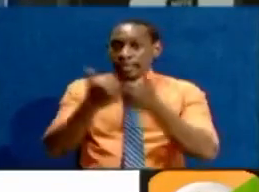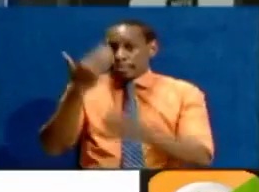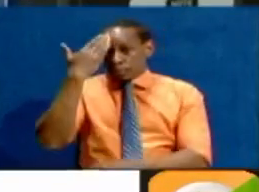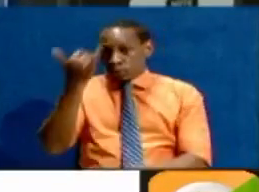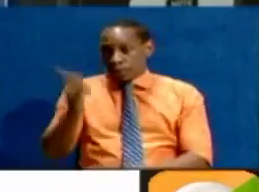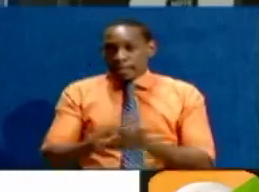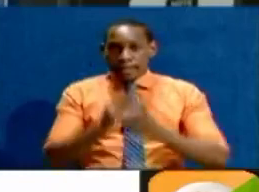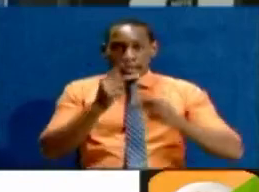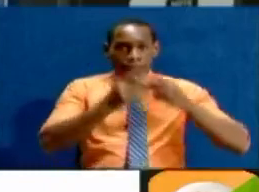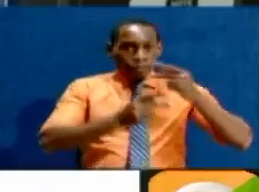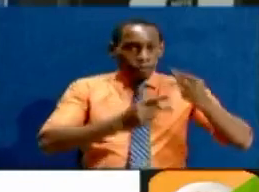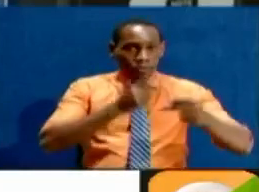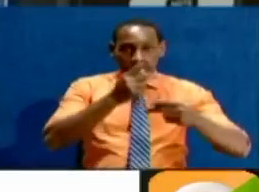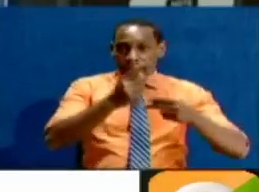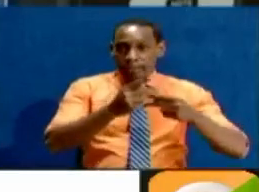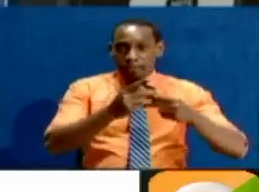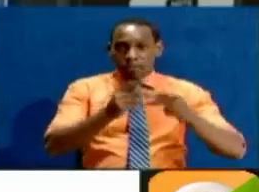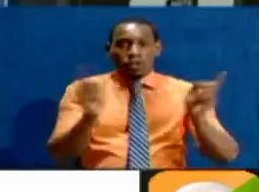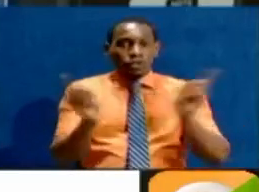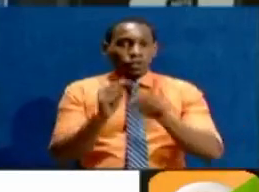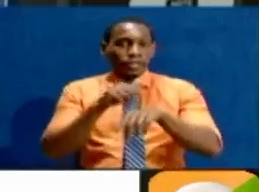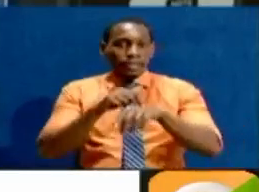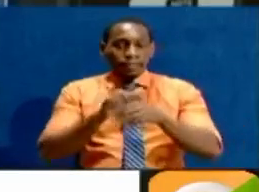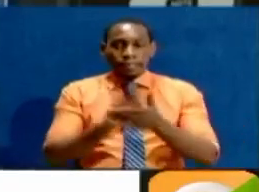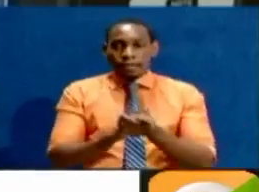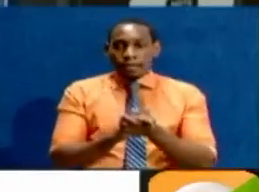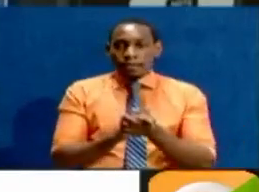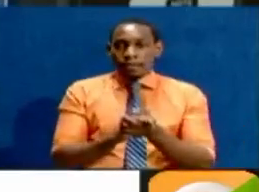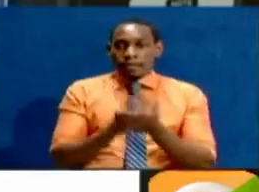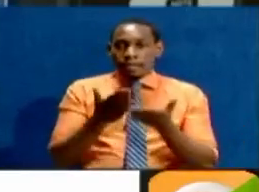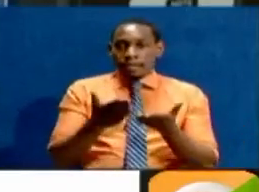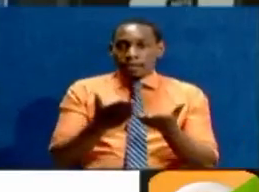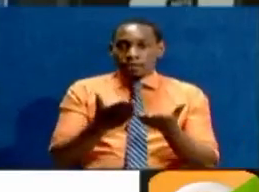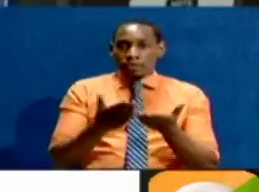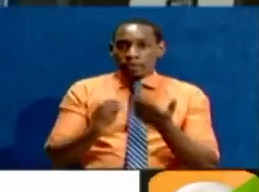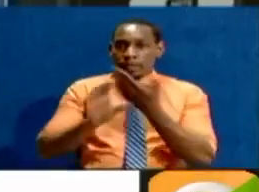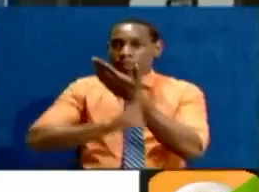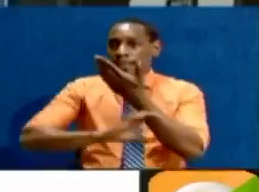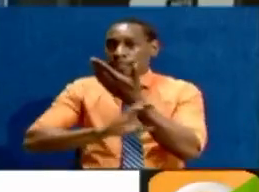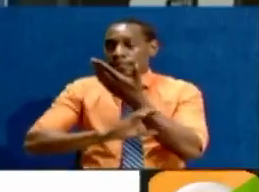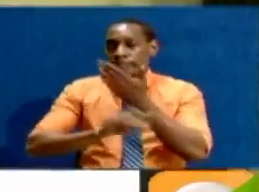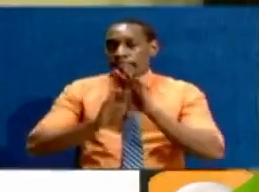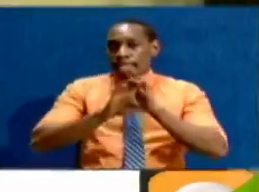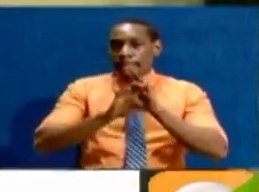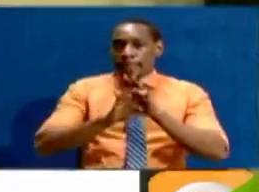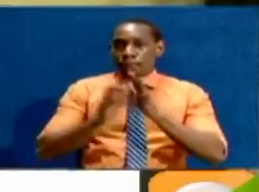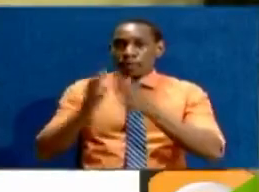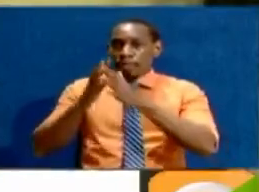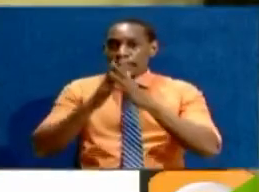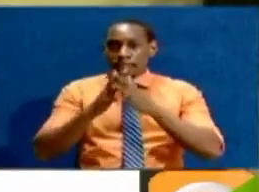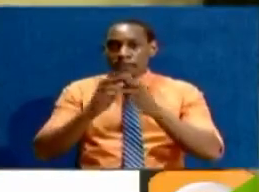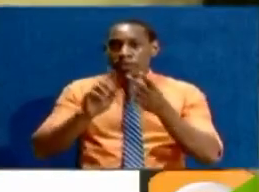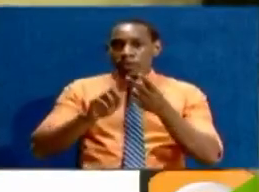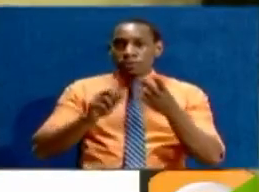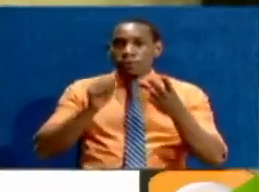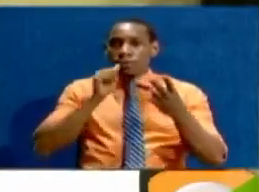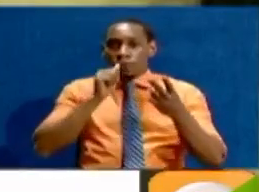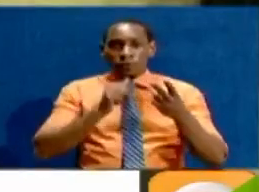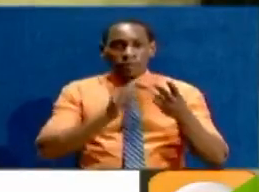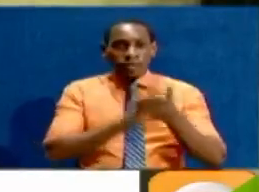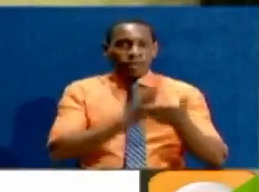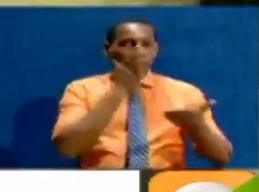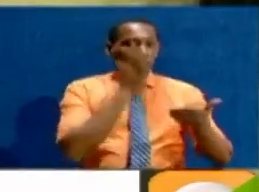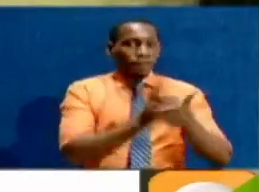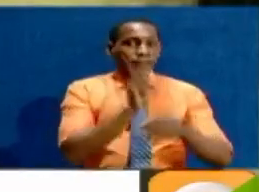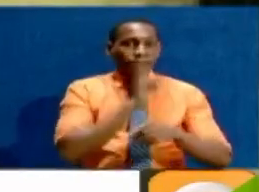because the process should have taken a shorter period of time. You go to nations like in the US, in UK, they've been